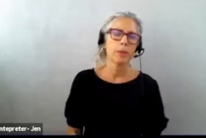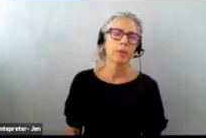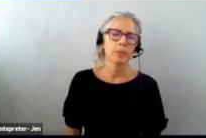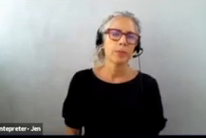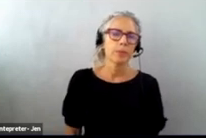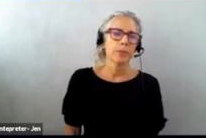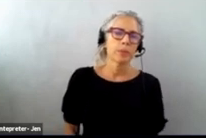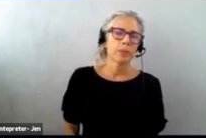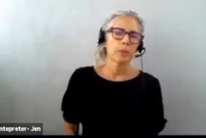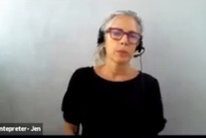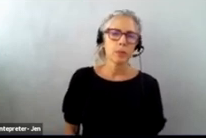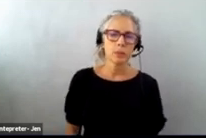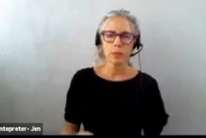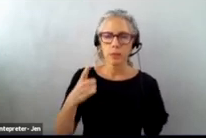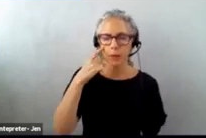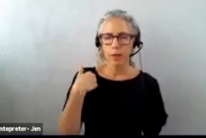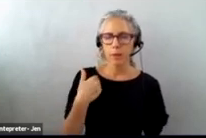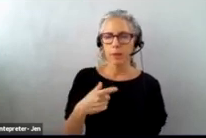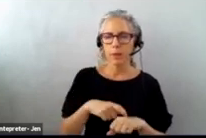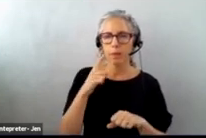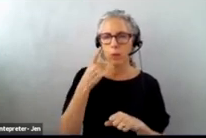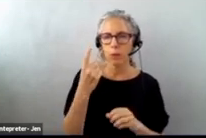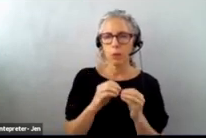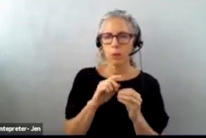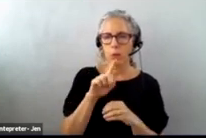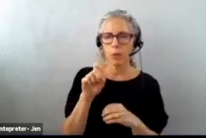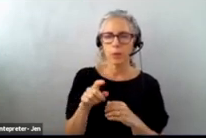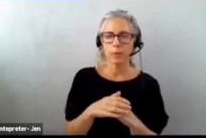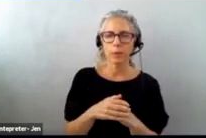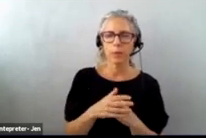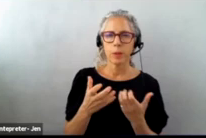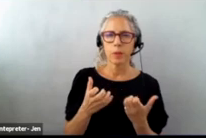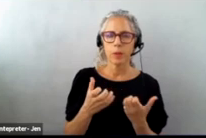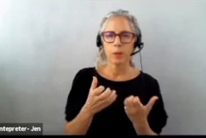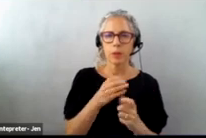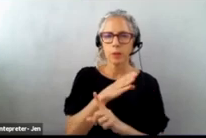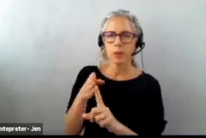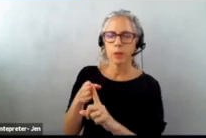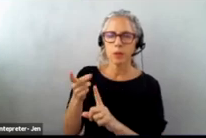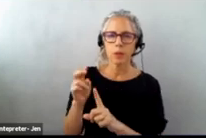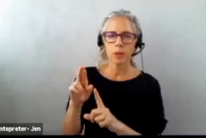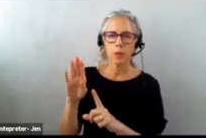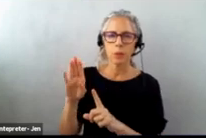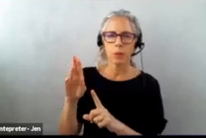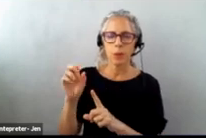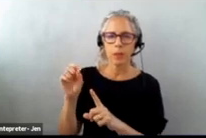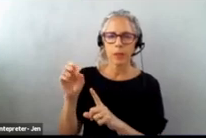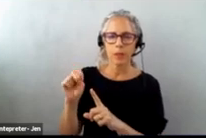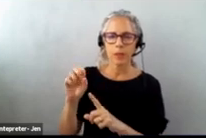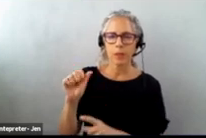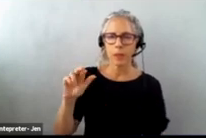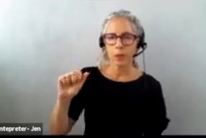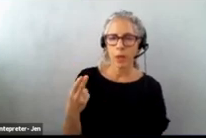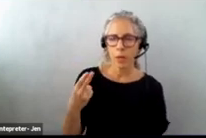Great. Thank you so much. I think we have time for one more question. And I'd like to direct this to Dr. Branson. Sarah,